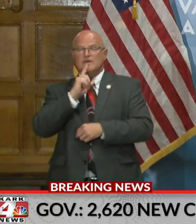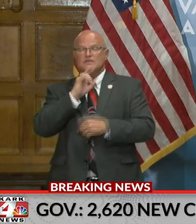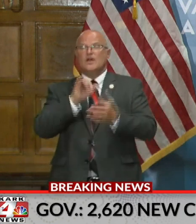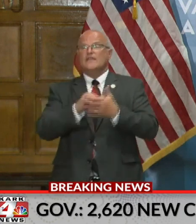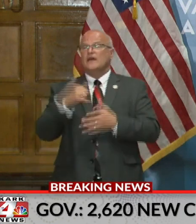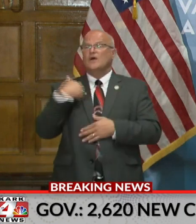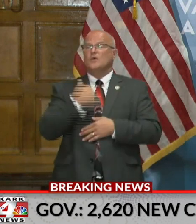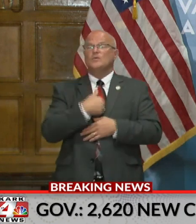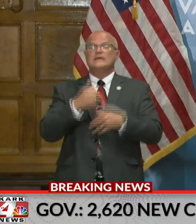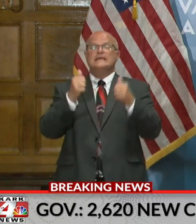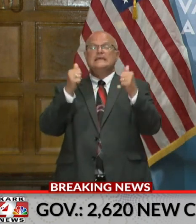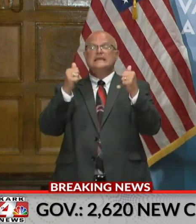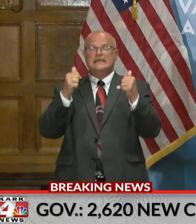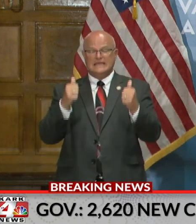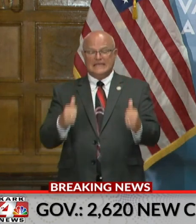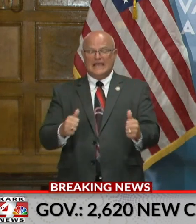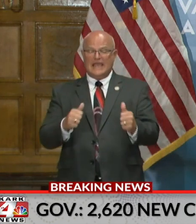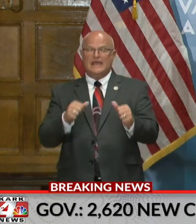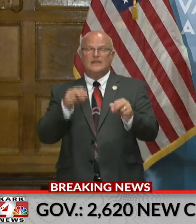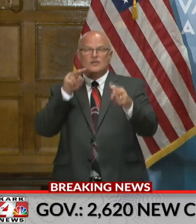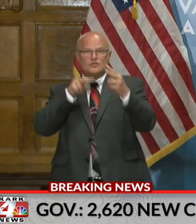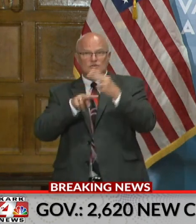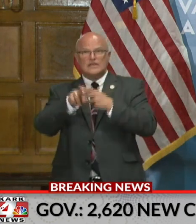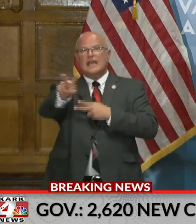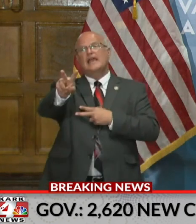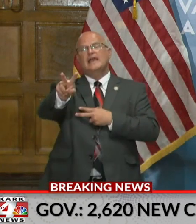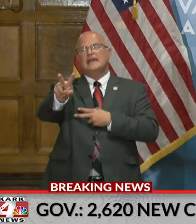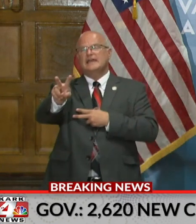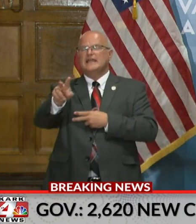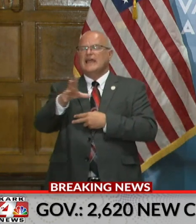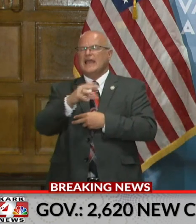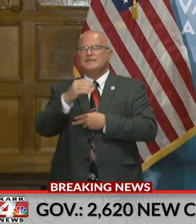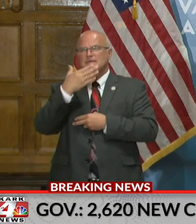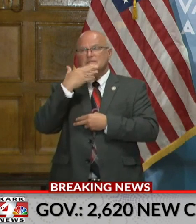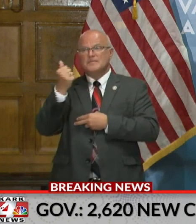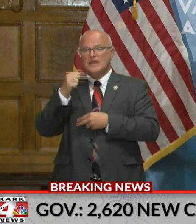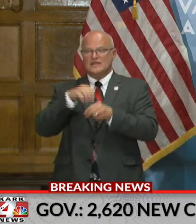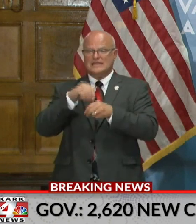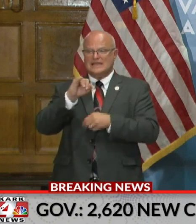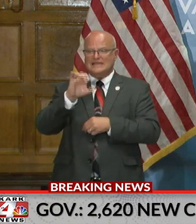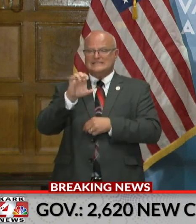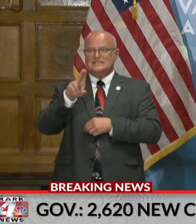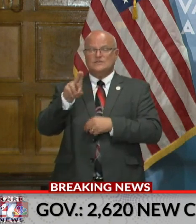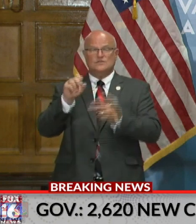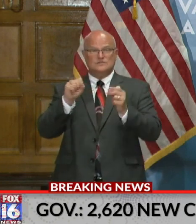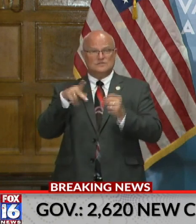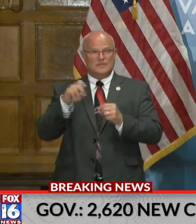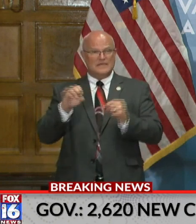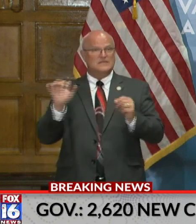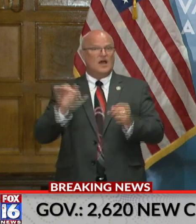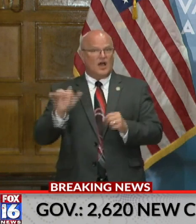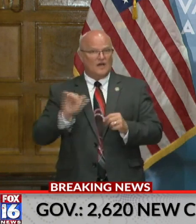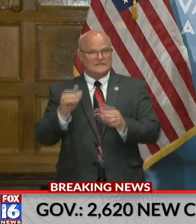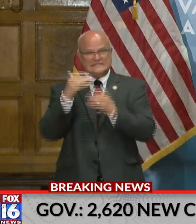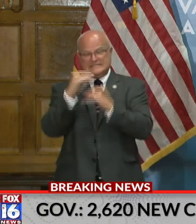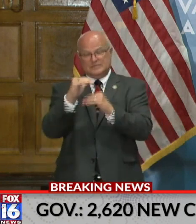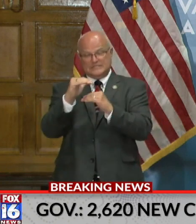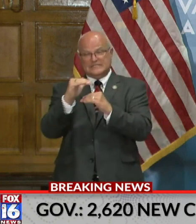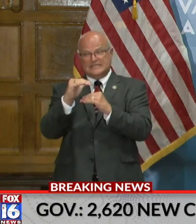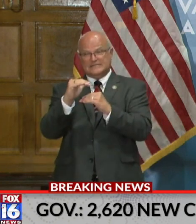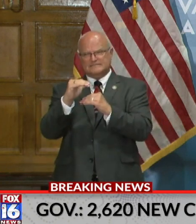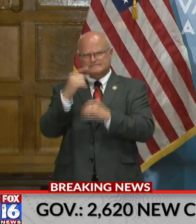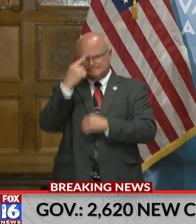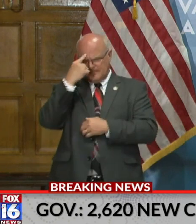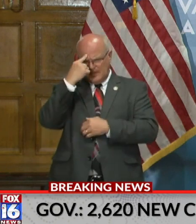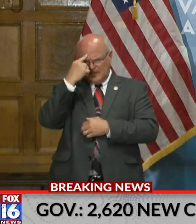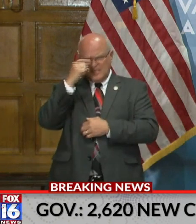sure that we can look ahead and get ahead of the curve on ICU space. It is obviously very limited. I